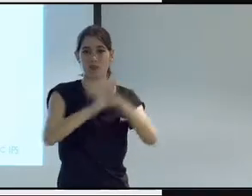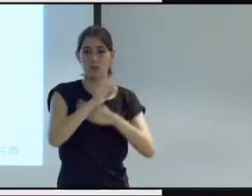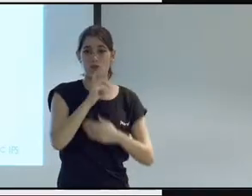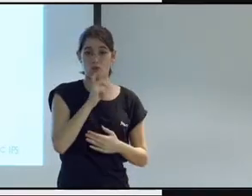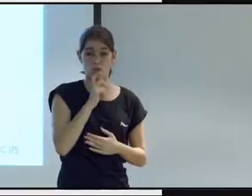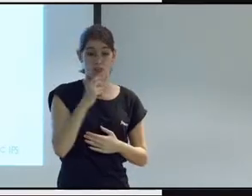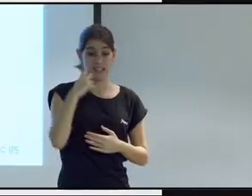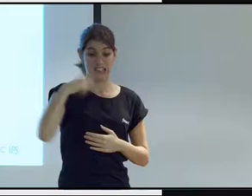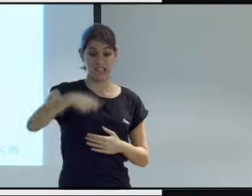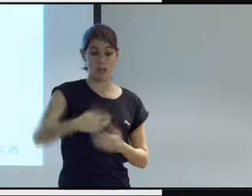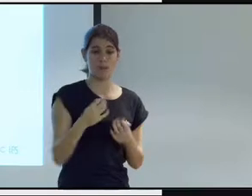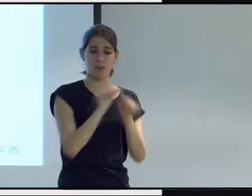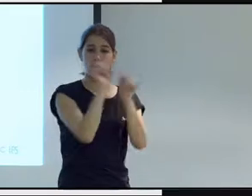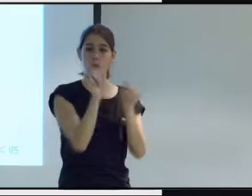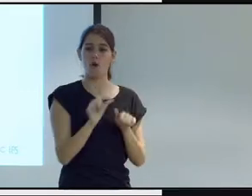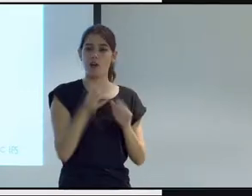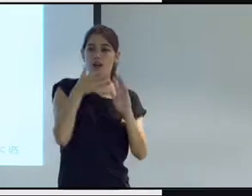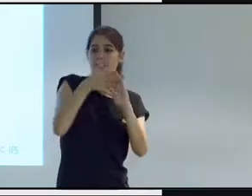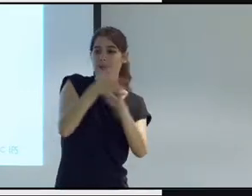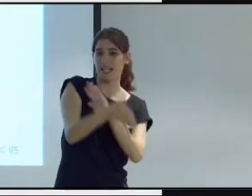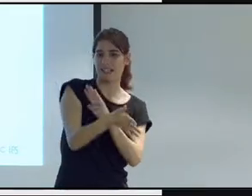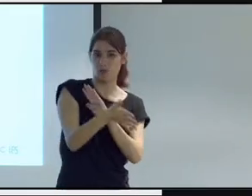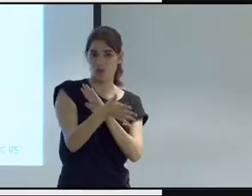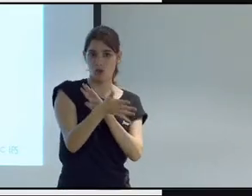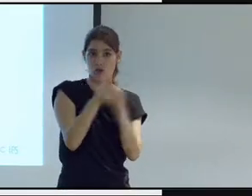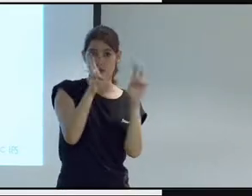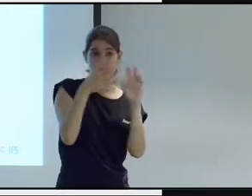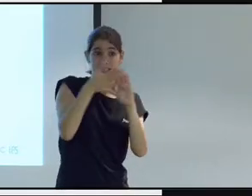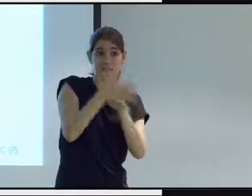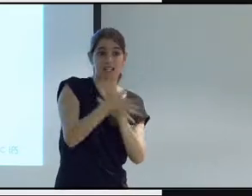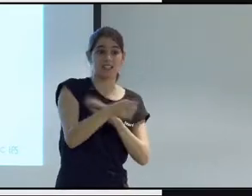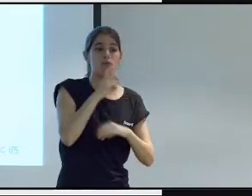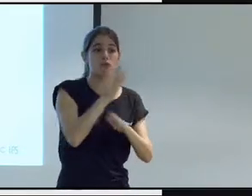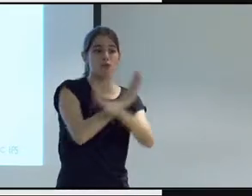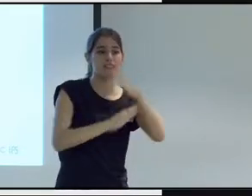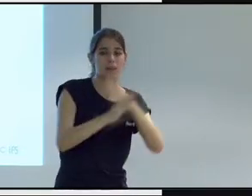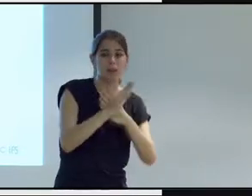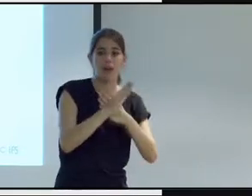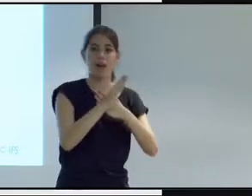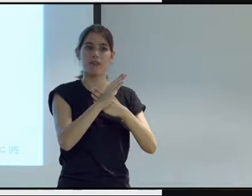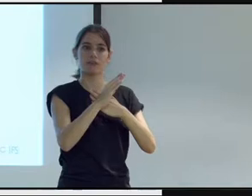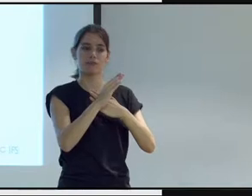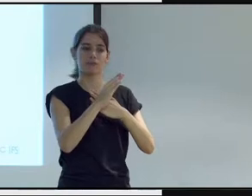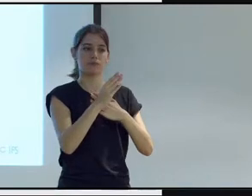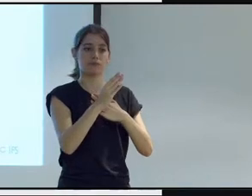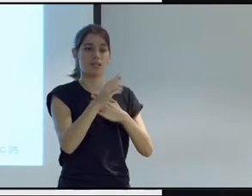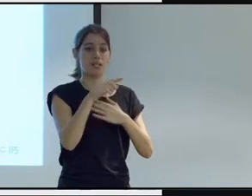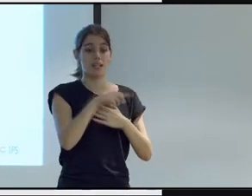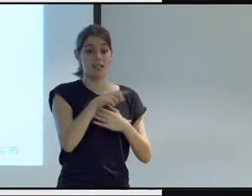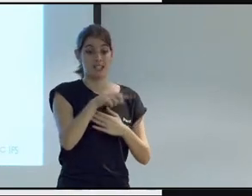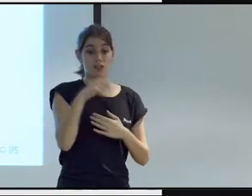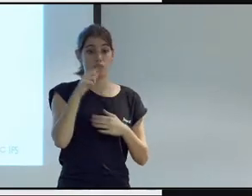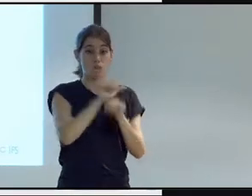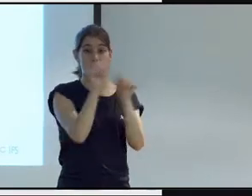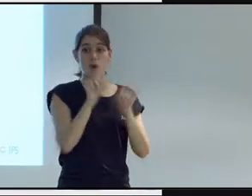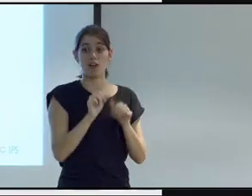on disability. We see the explanation of what disability is all about. And